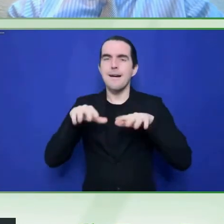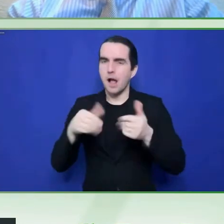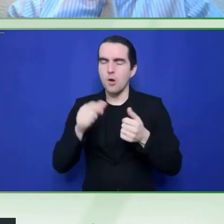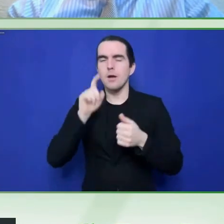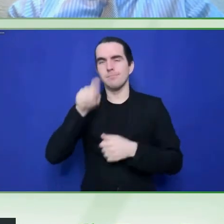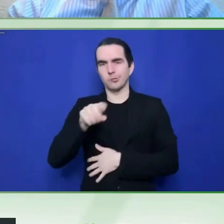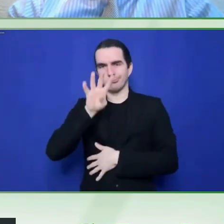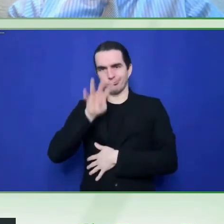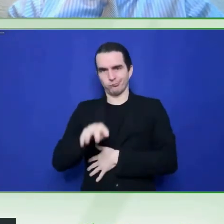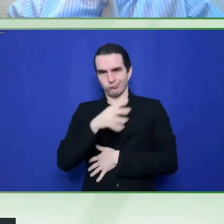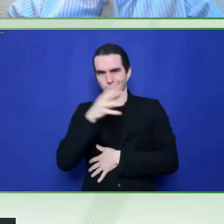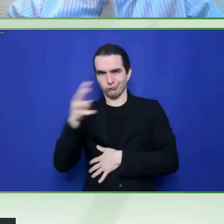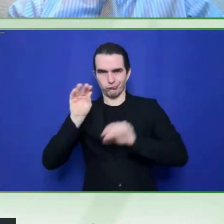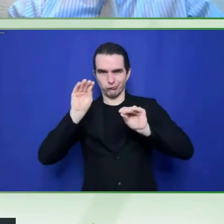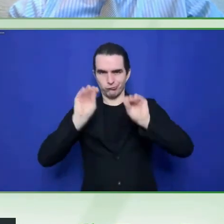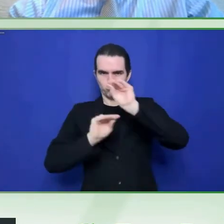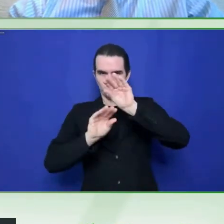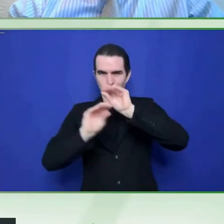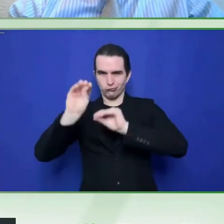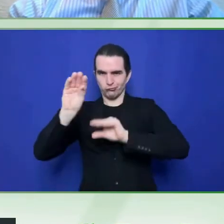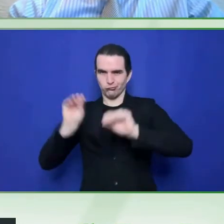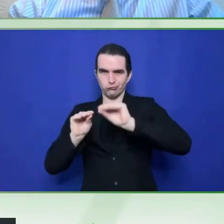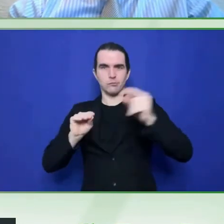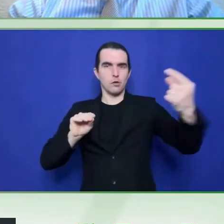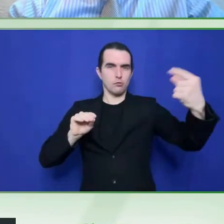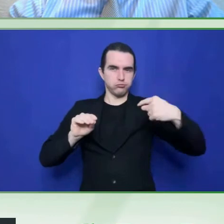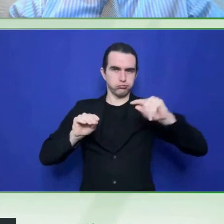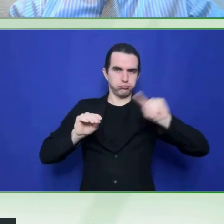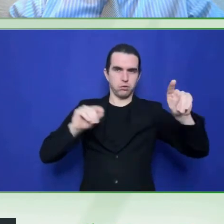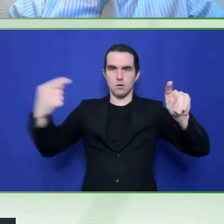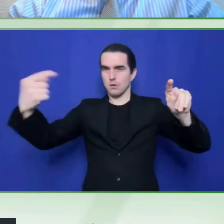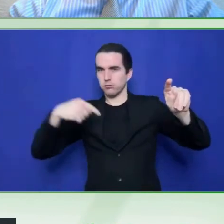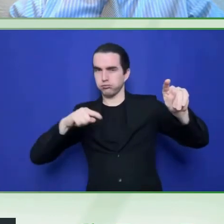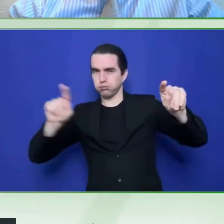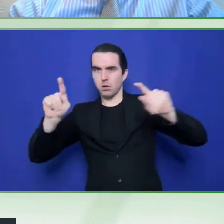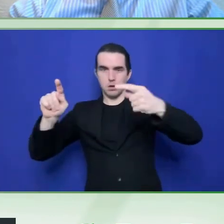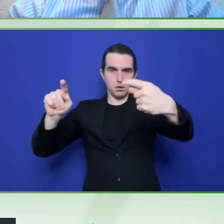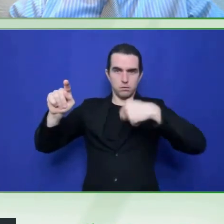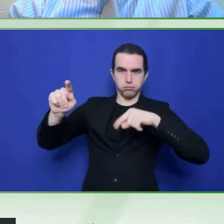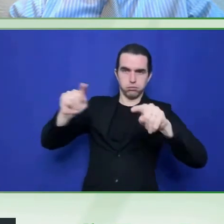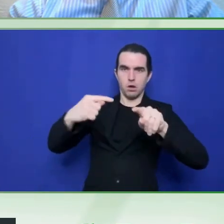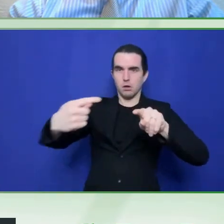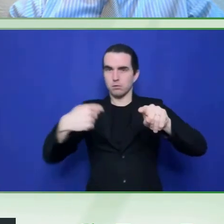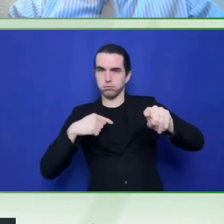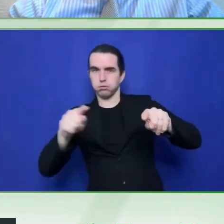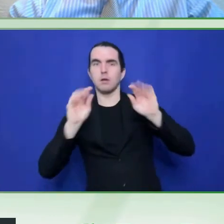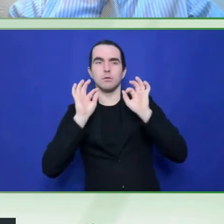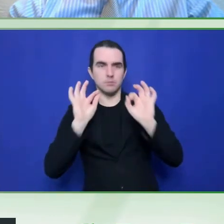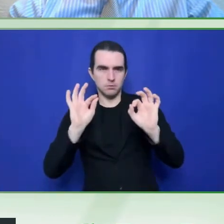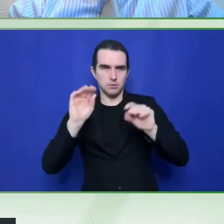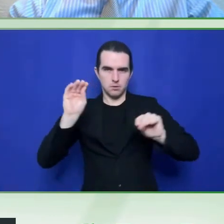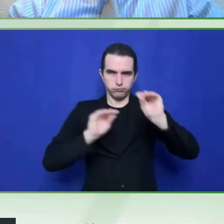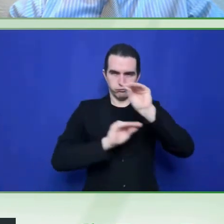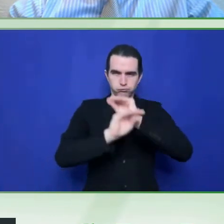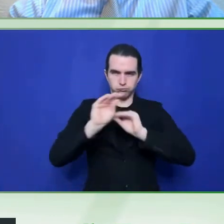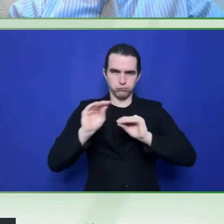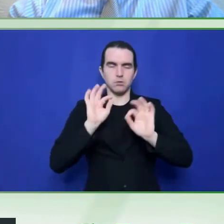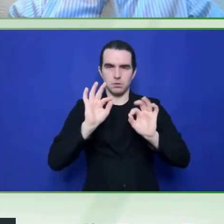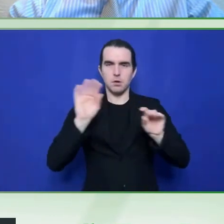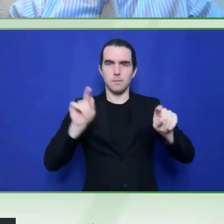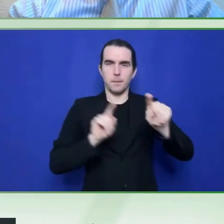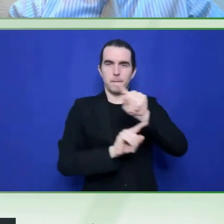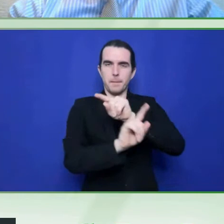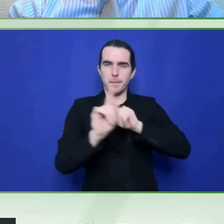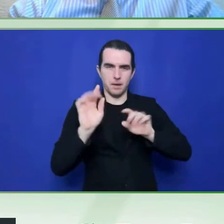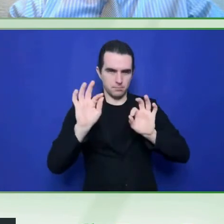people who can think differently, and that has also made us, change our